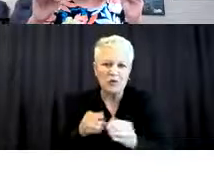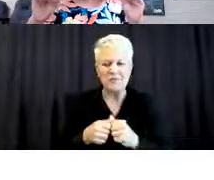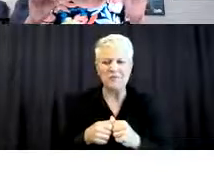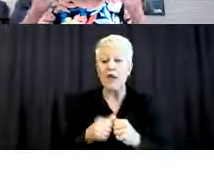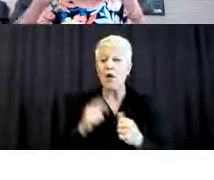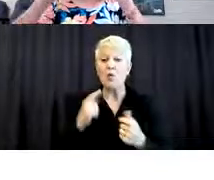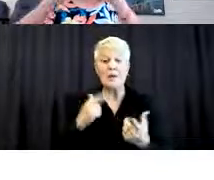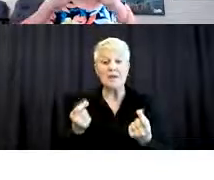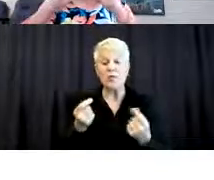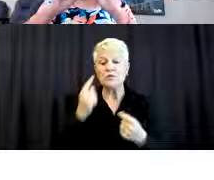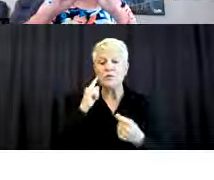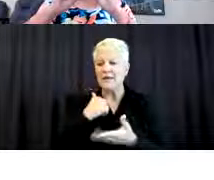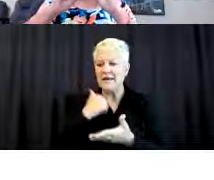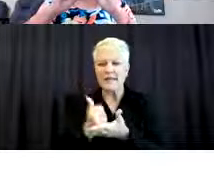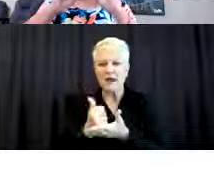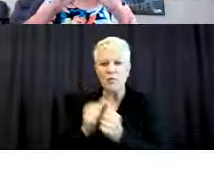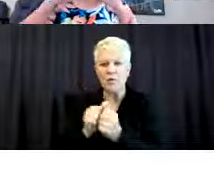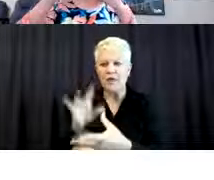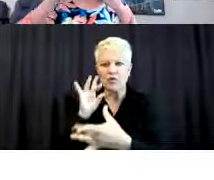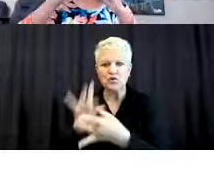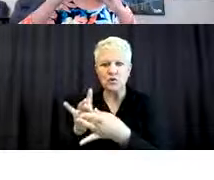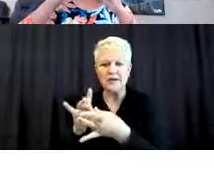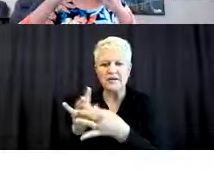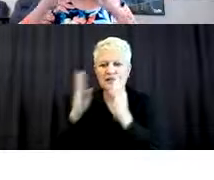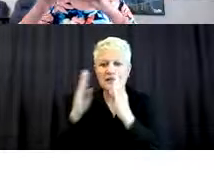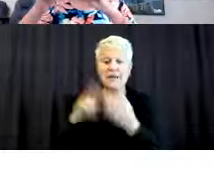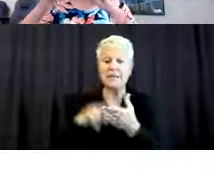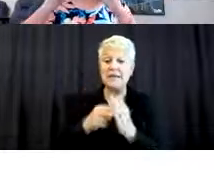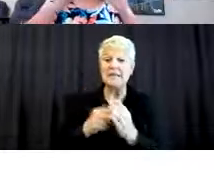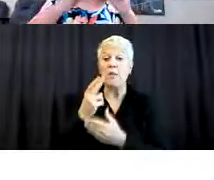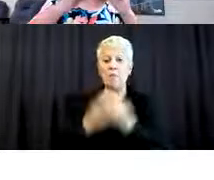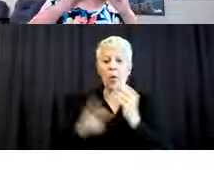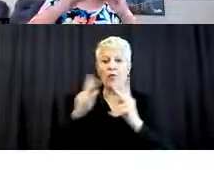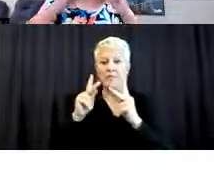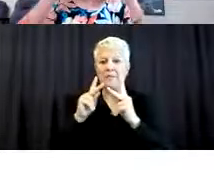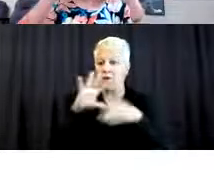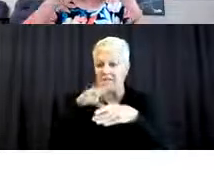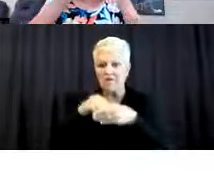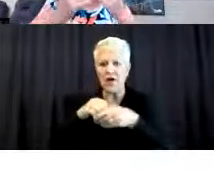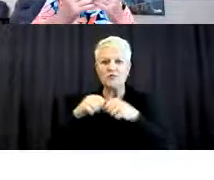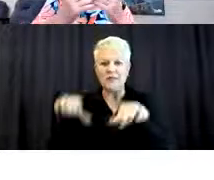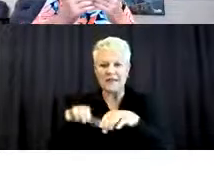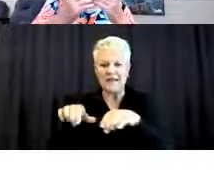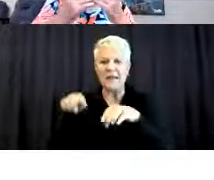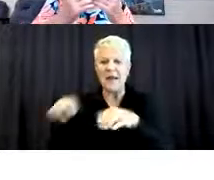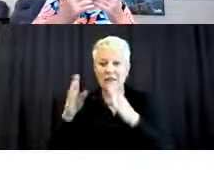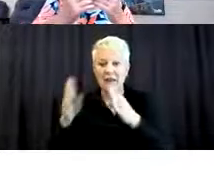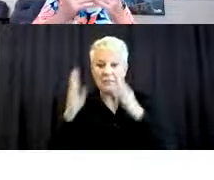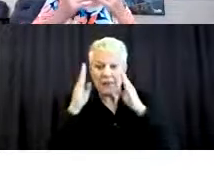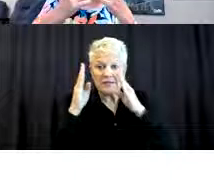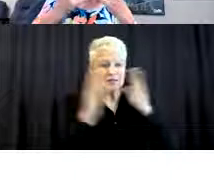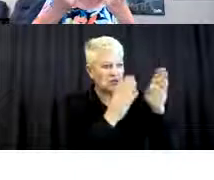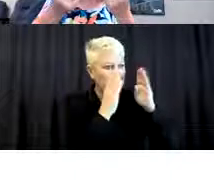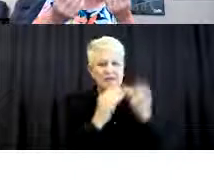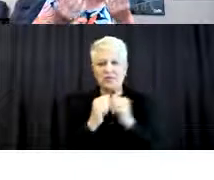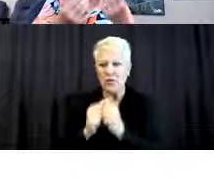does certainly is helps with joint attention, which means both people are involved in an activity that they are paying attention to together,